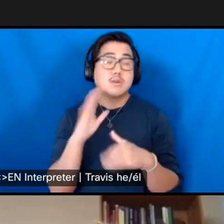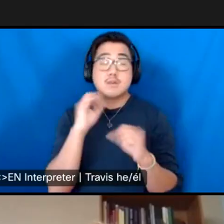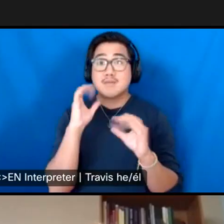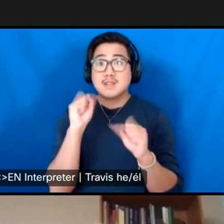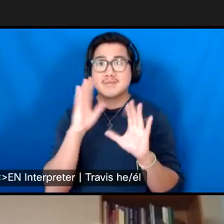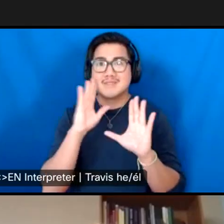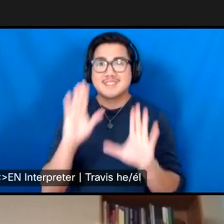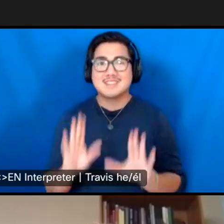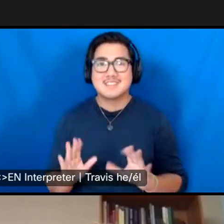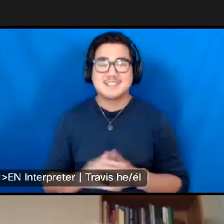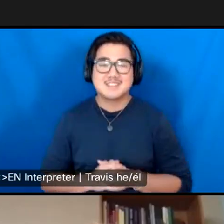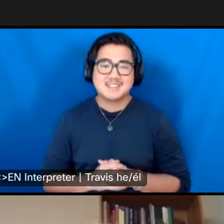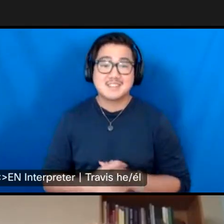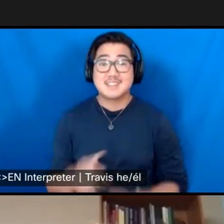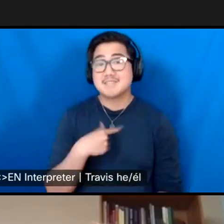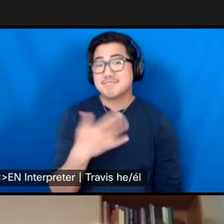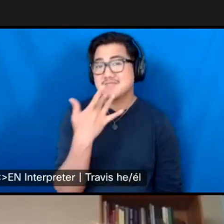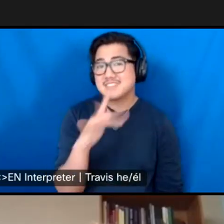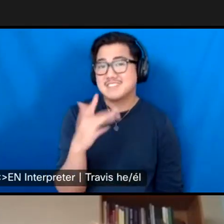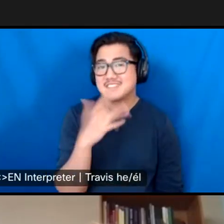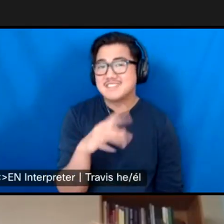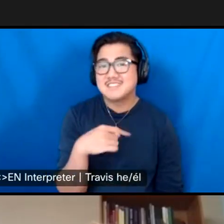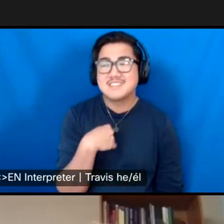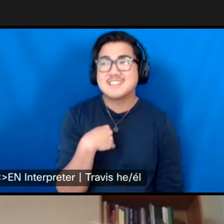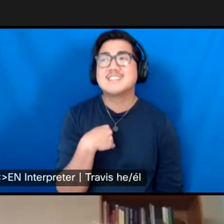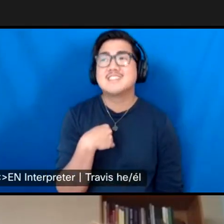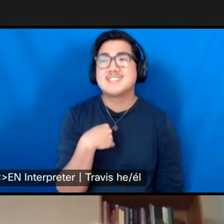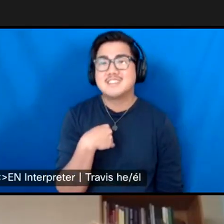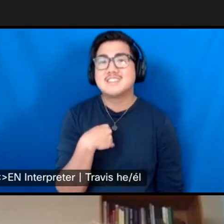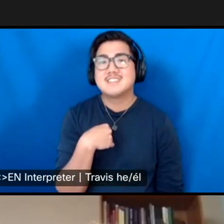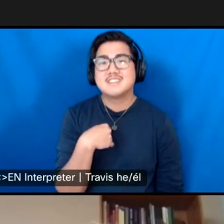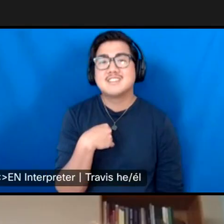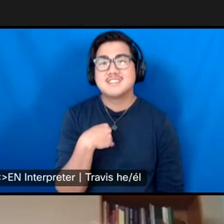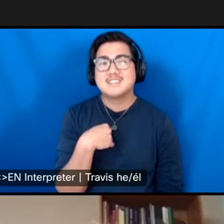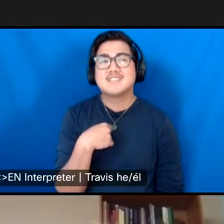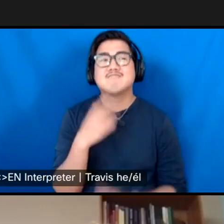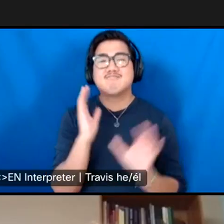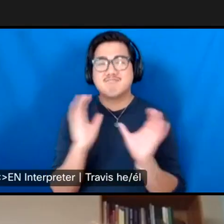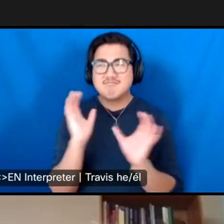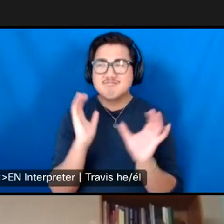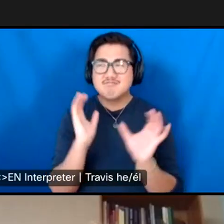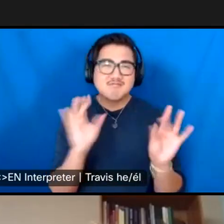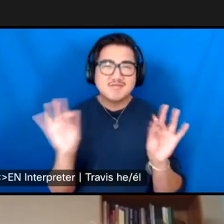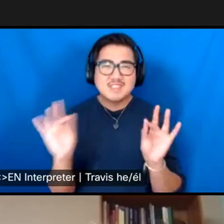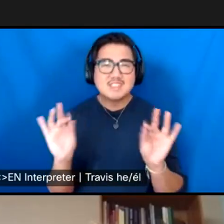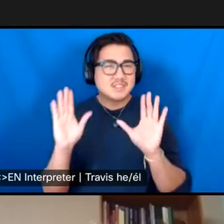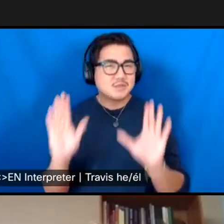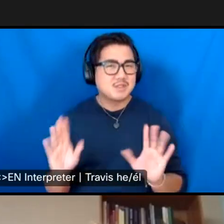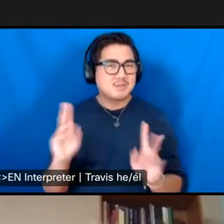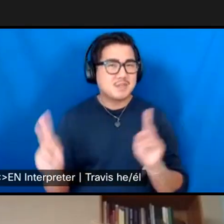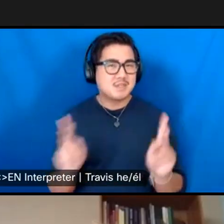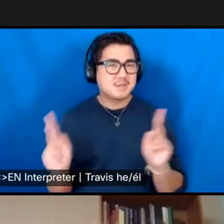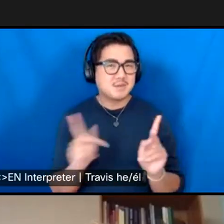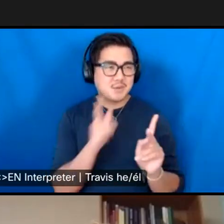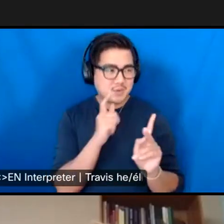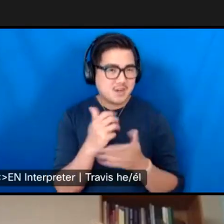addition, I lucked out. I found a great couple of folks on my team that helps with the decolonization work, but to